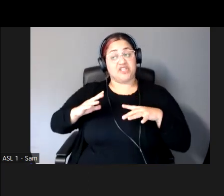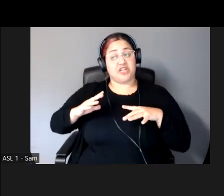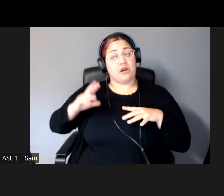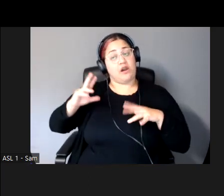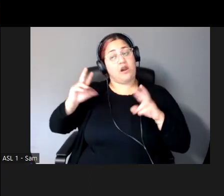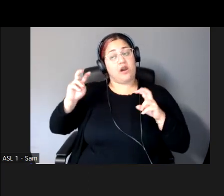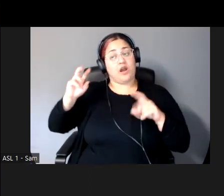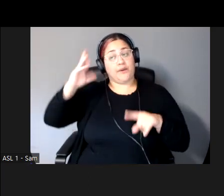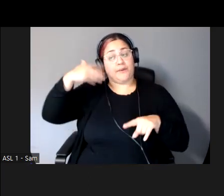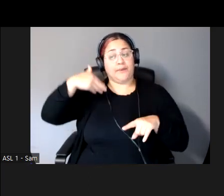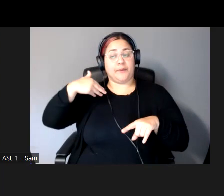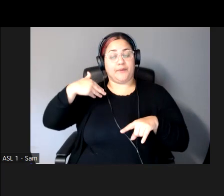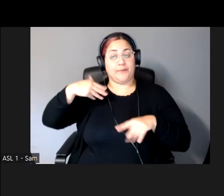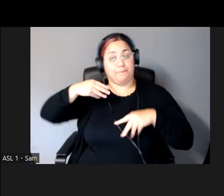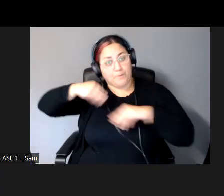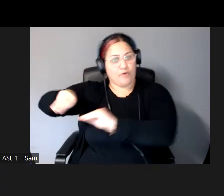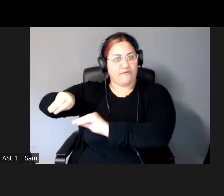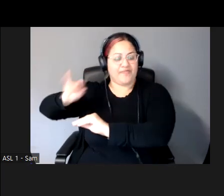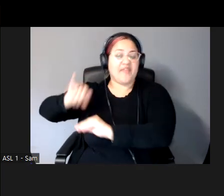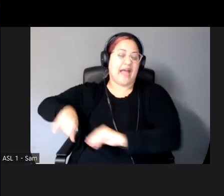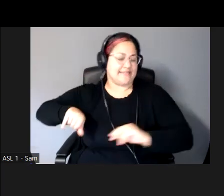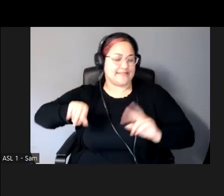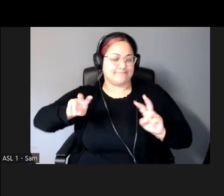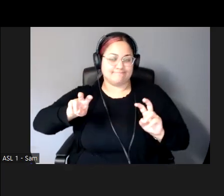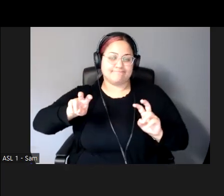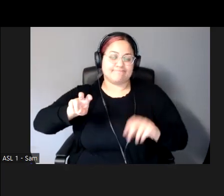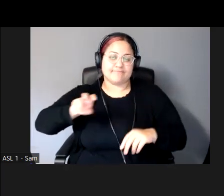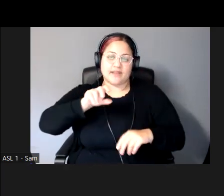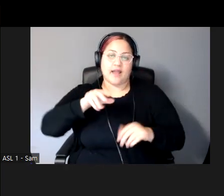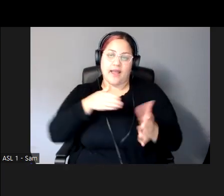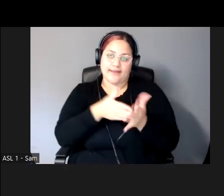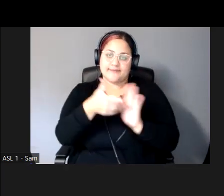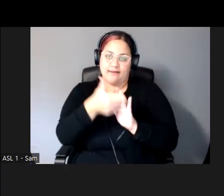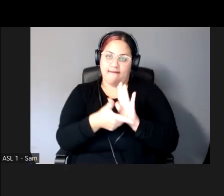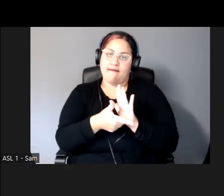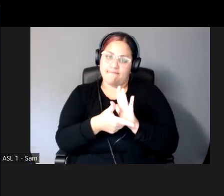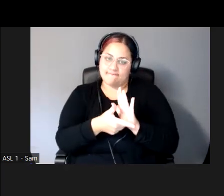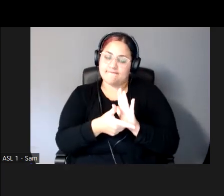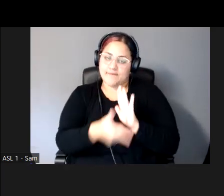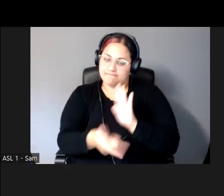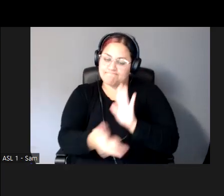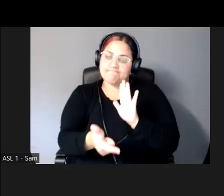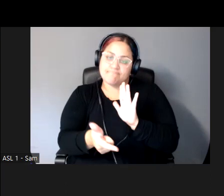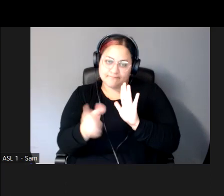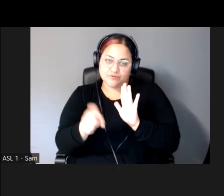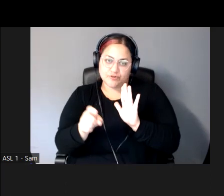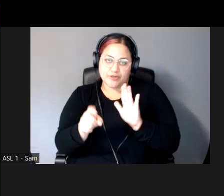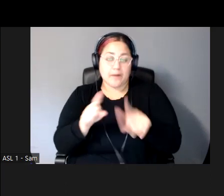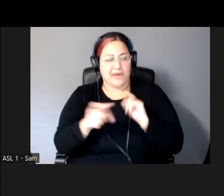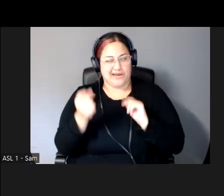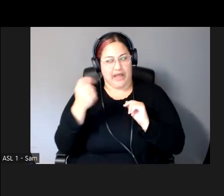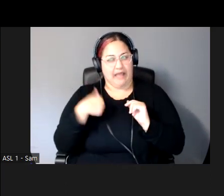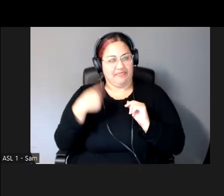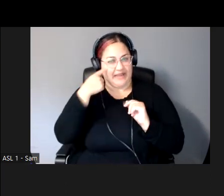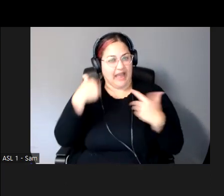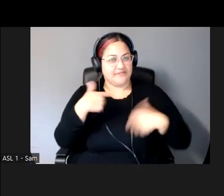an unlawful removal. There is a time limitation to make that, which I believe is 1 year, so you should move as quickly as you can. But